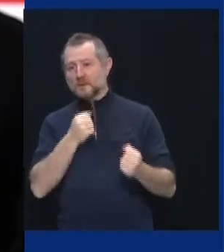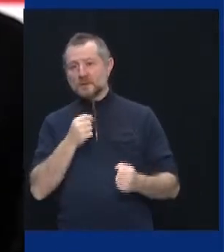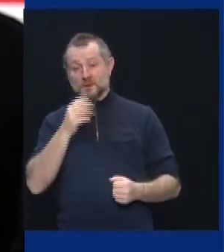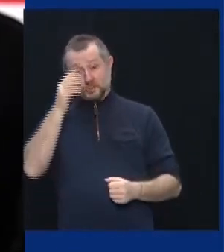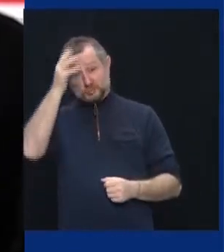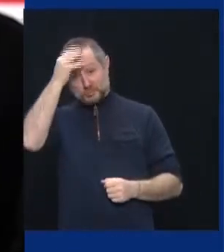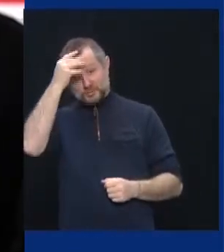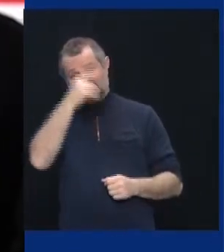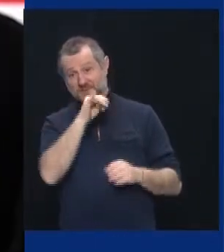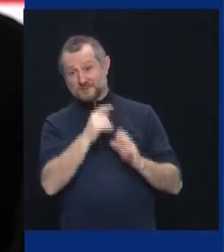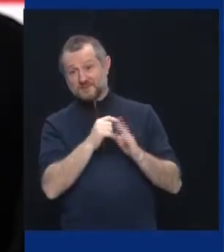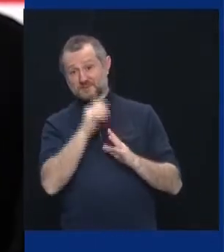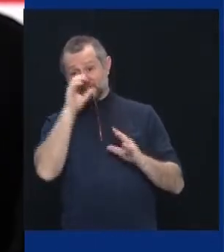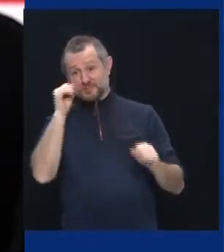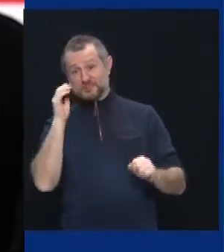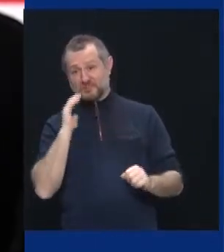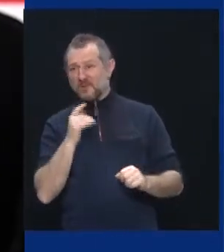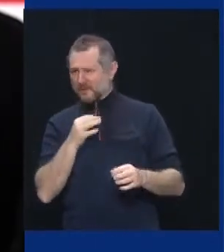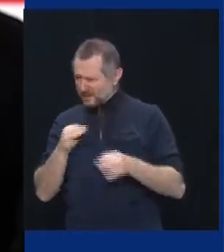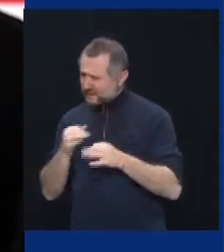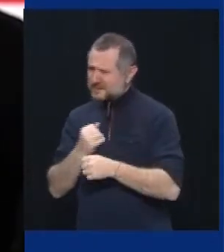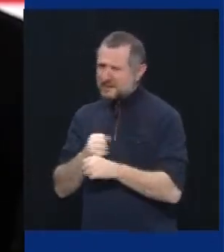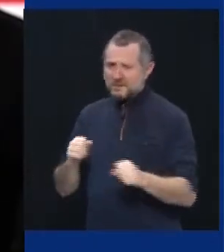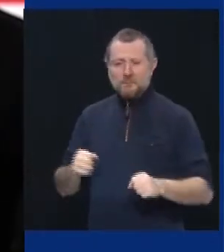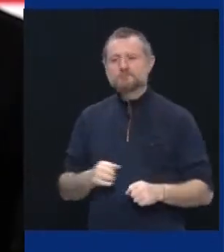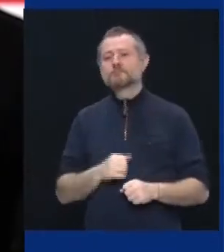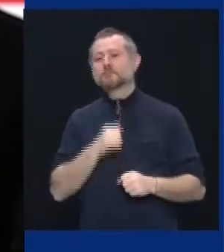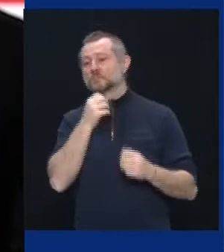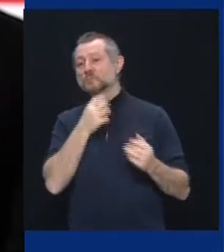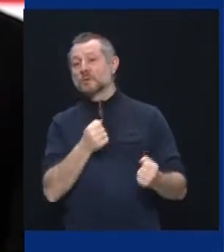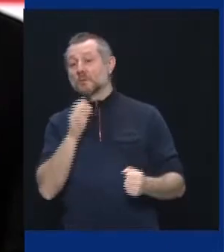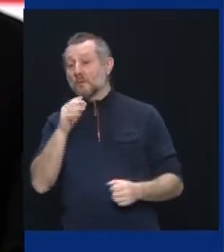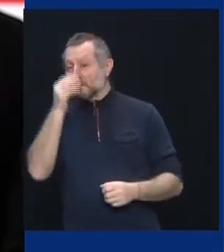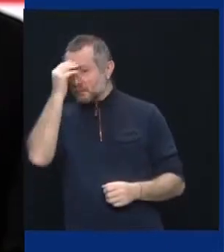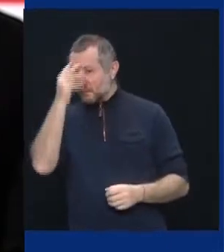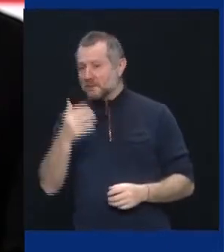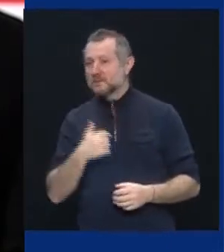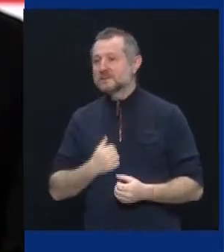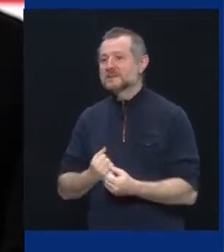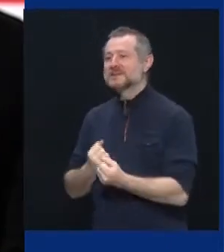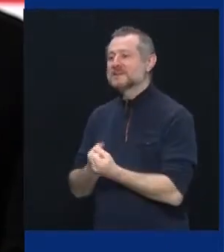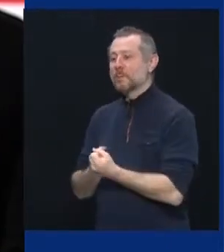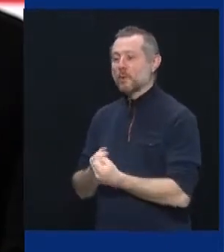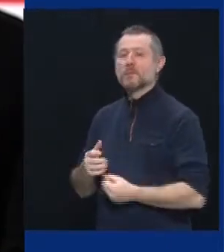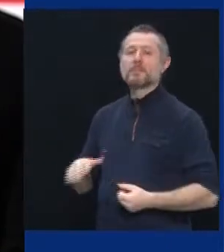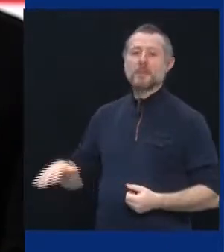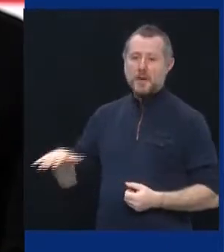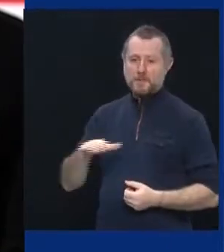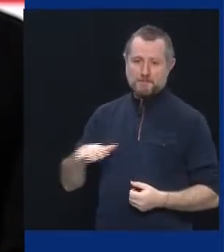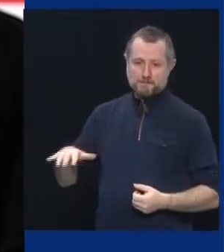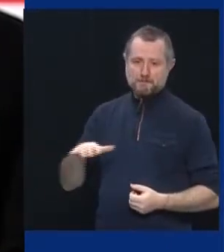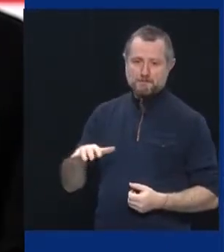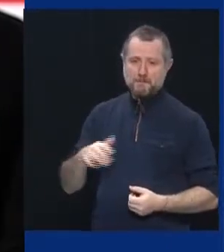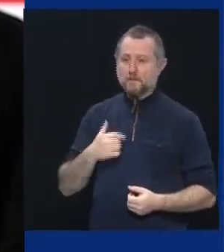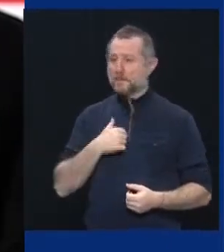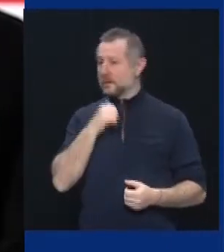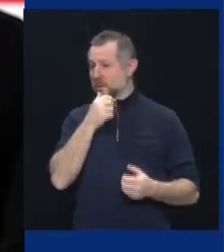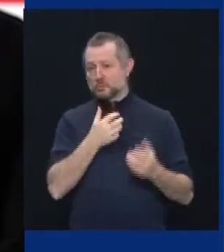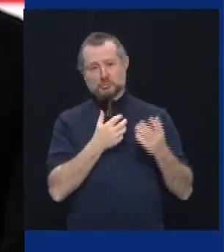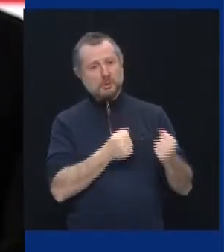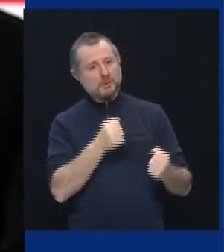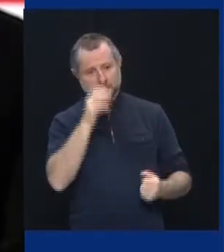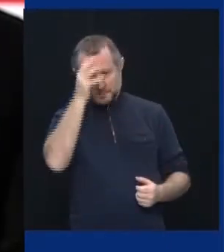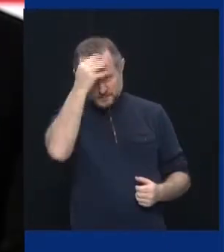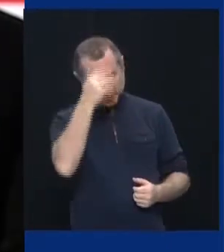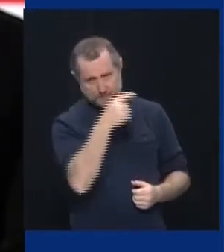it's safe. By the way, I'm with them. I didn't trust the Trump administration when he said the vaccine was